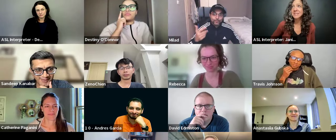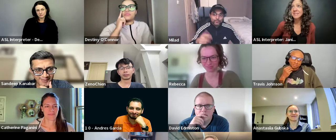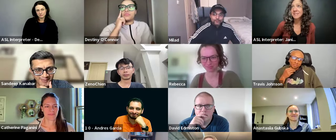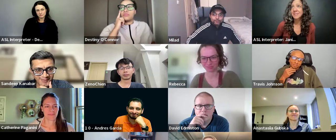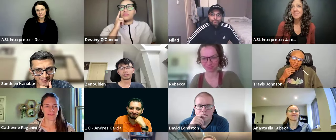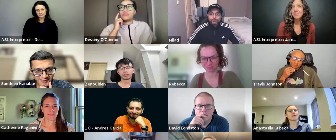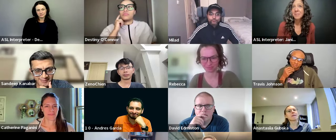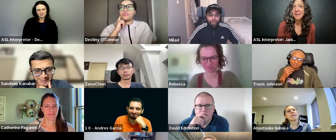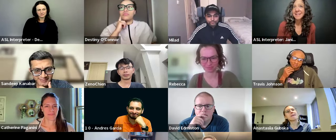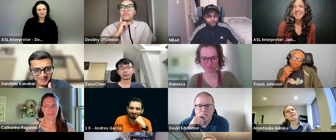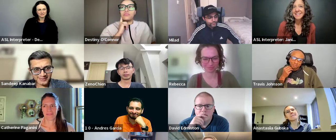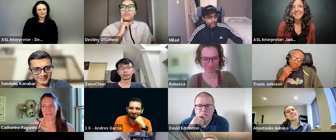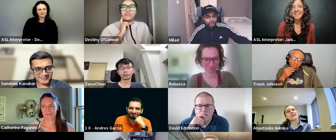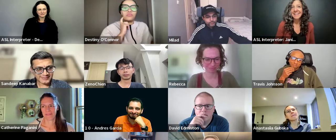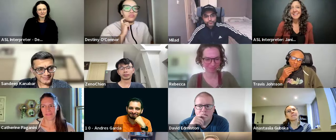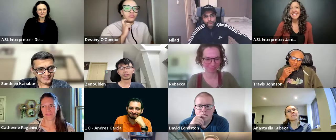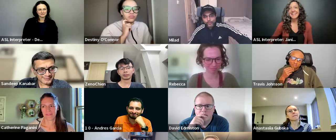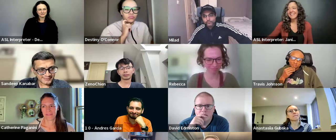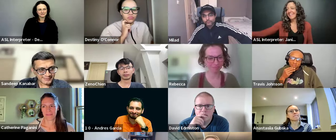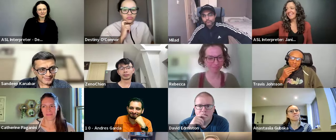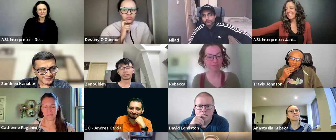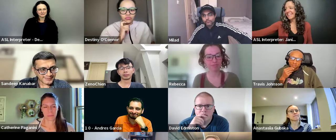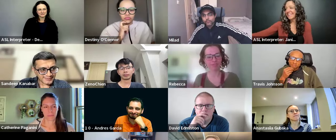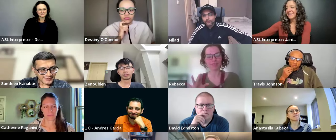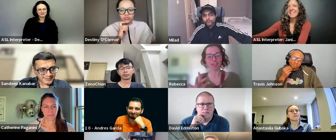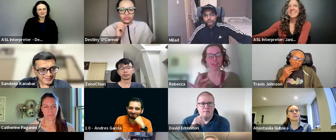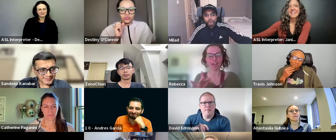join us, Rebecca.